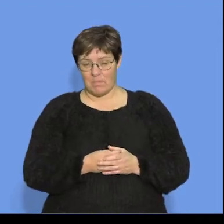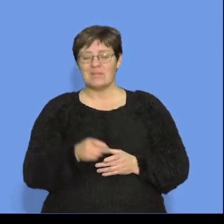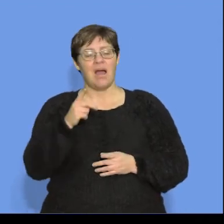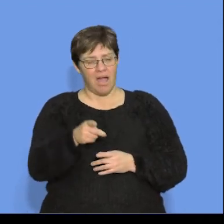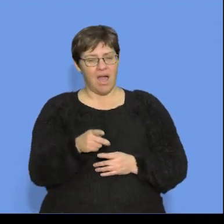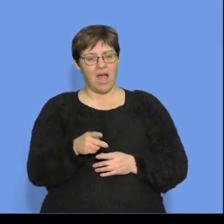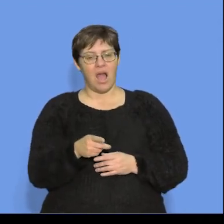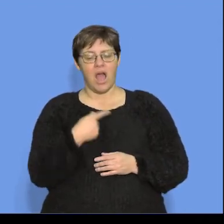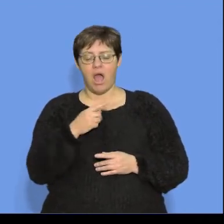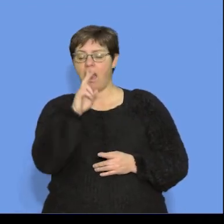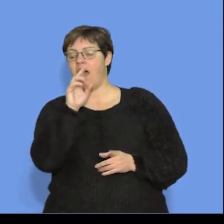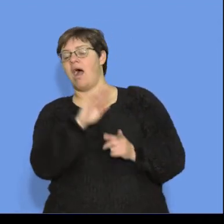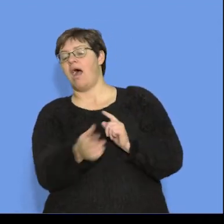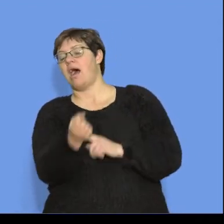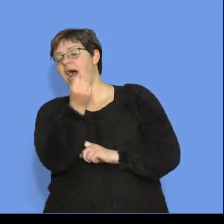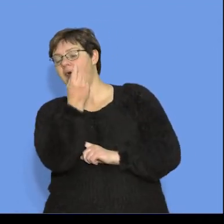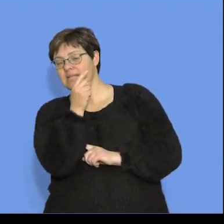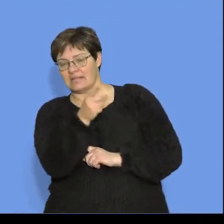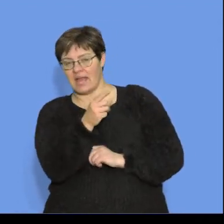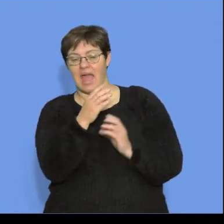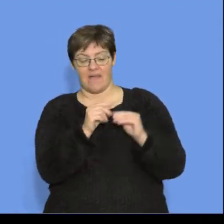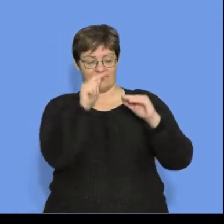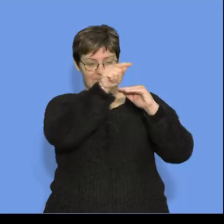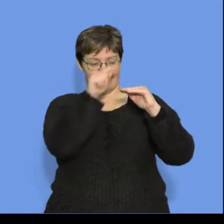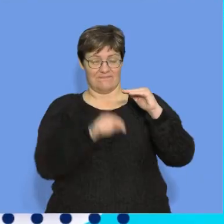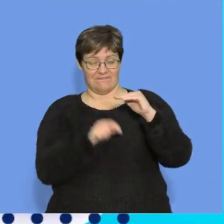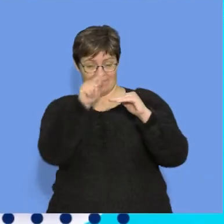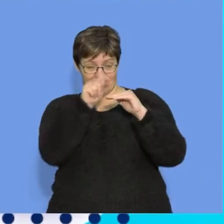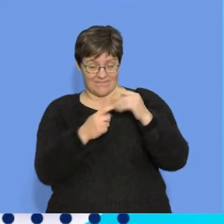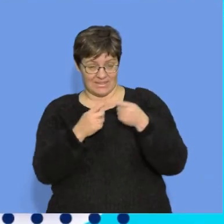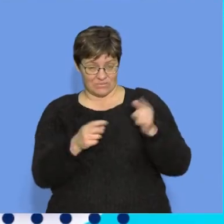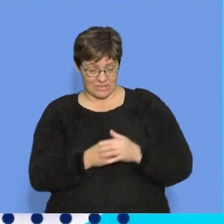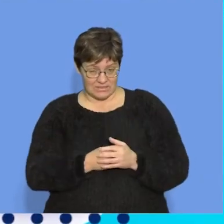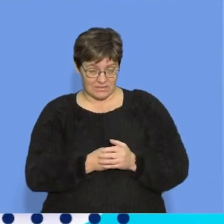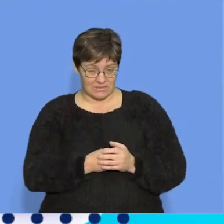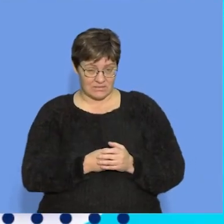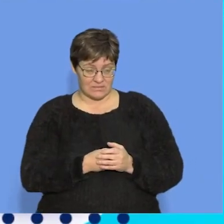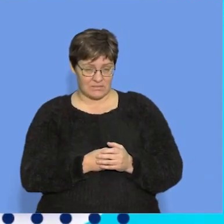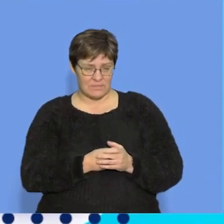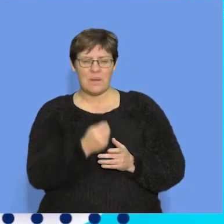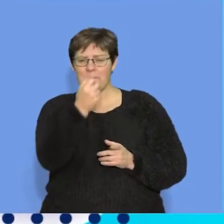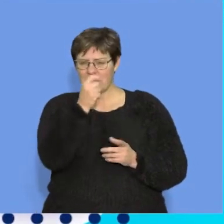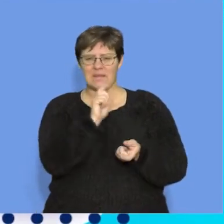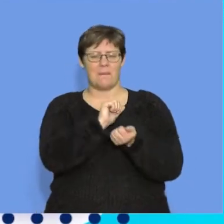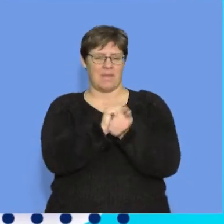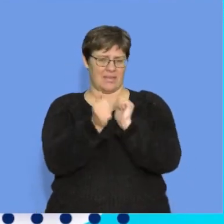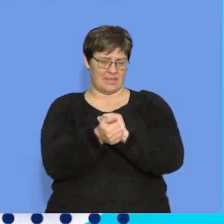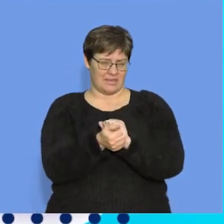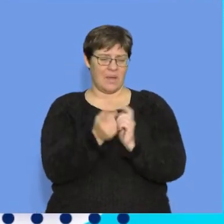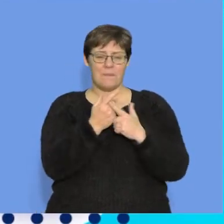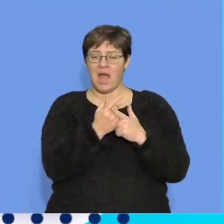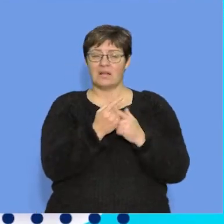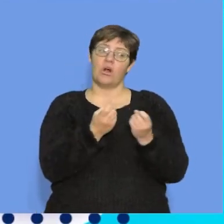it's useful for us to understand there's a numerator and a denominator. And here is a little bit of maths, not a lot of maths.